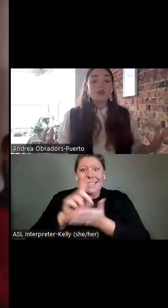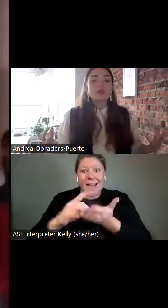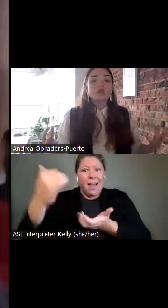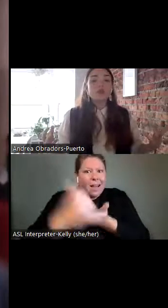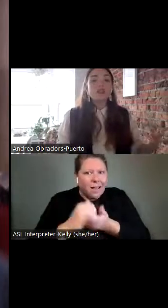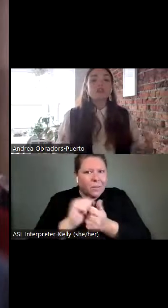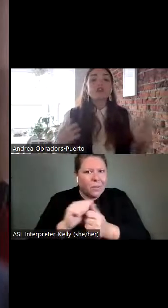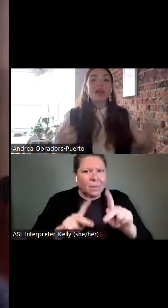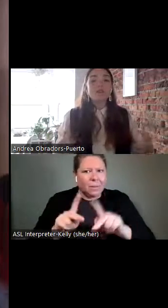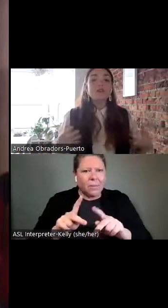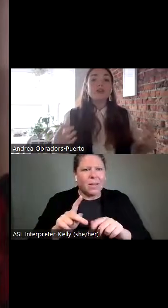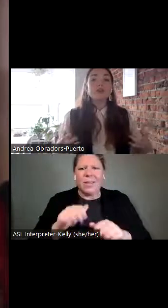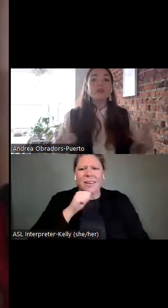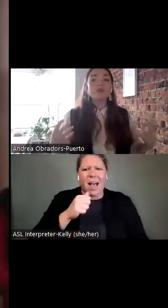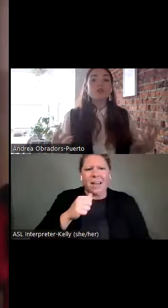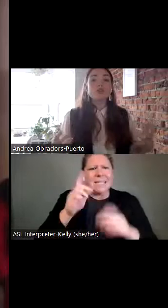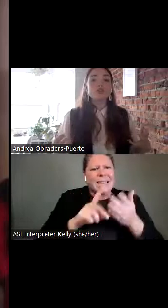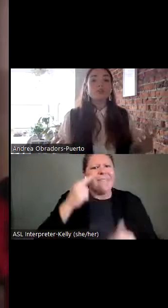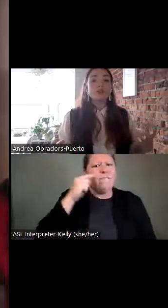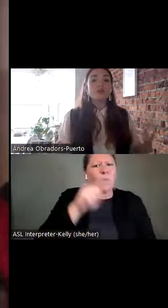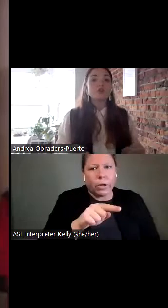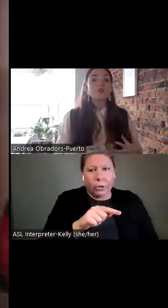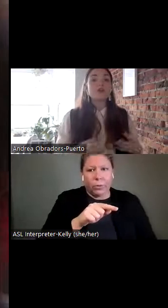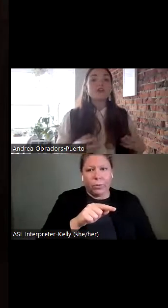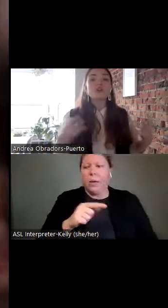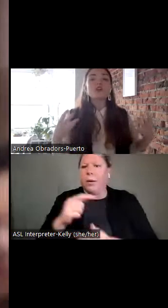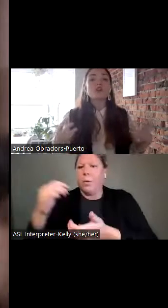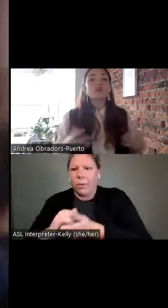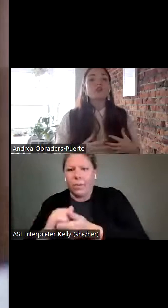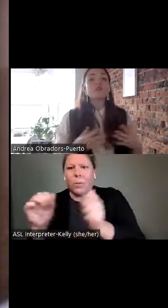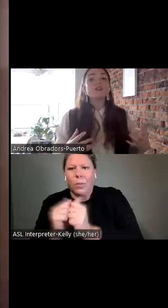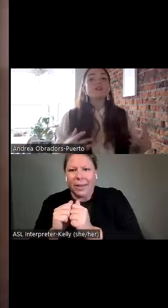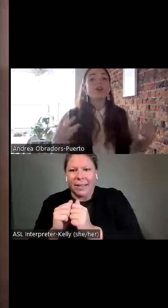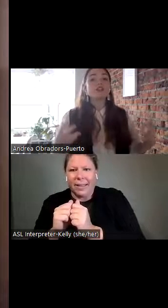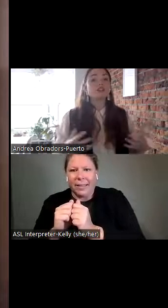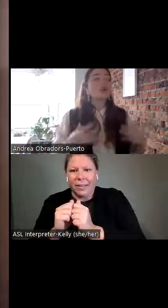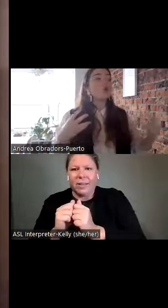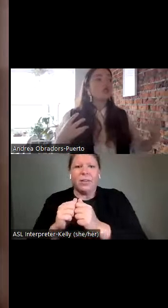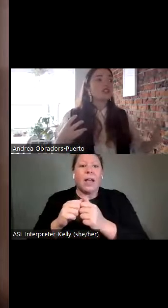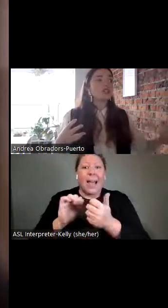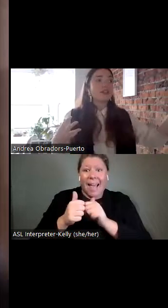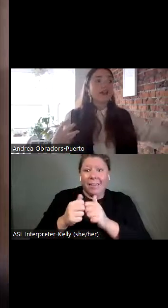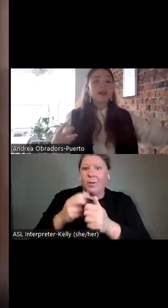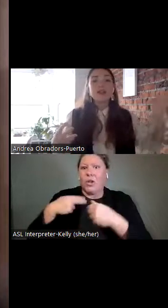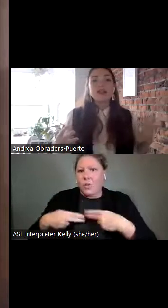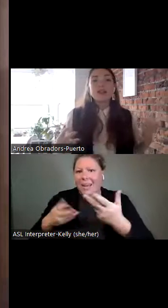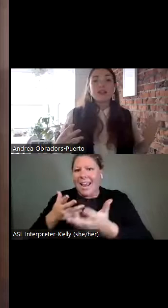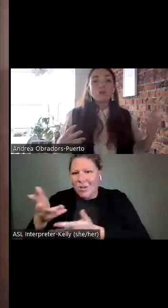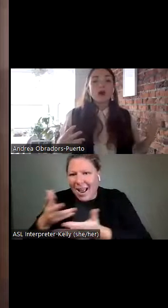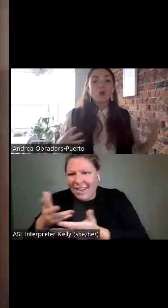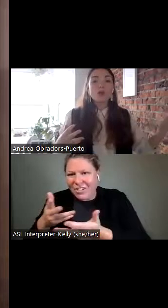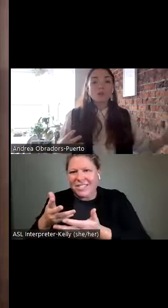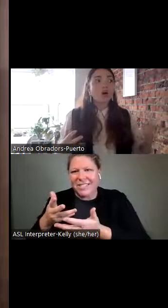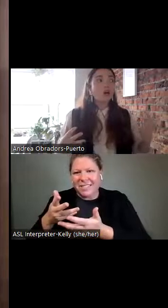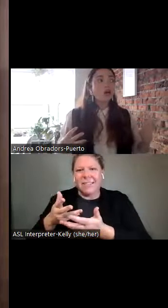for people, considering the lives, behaviors, and emotions of people. So the value is constructed through human interactions and co-creations, and that's